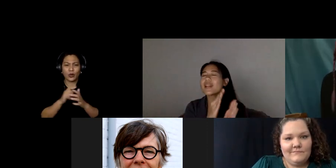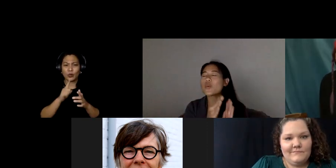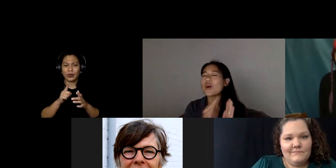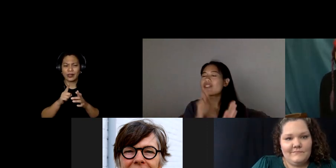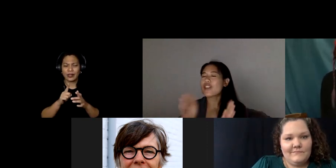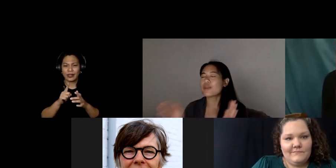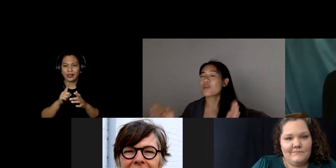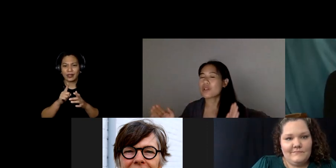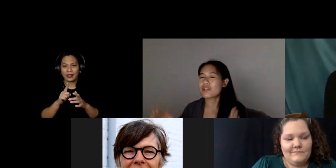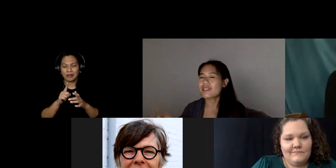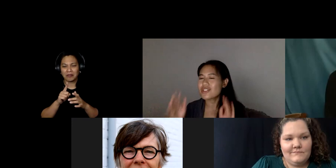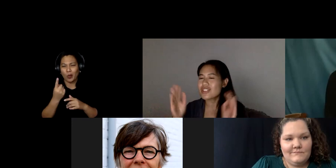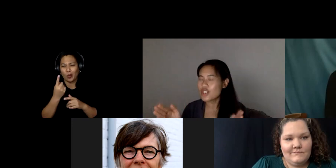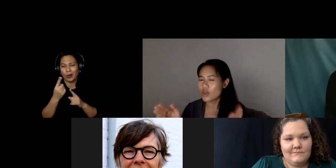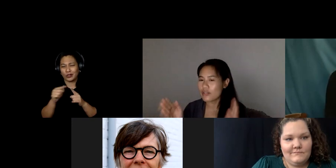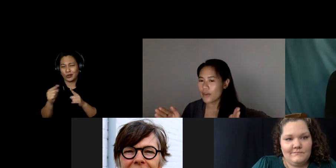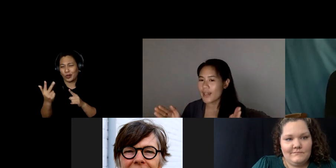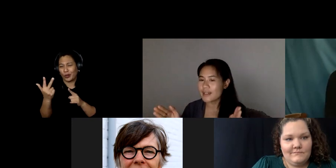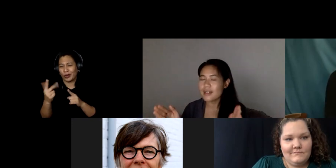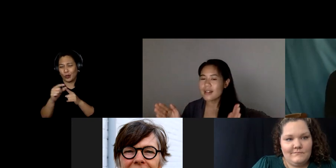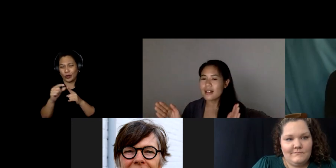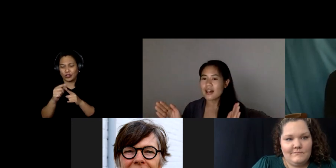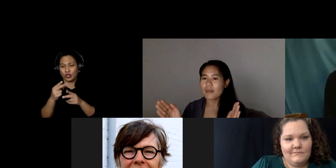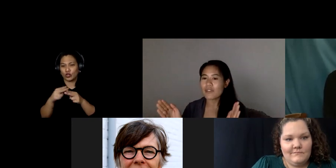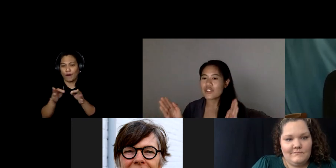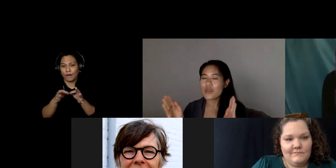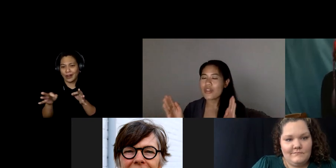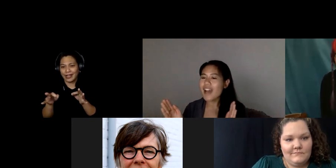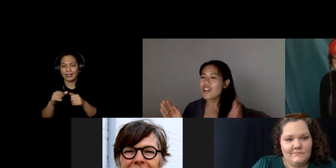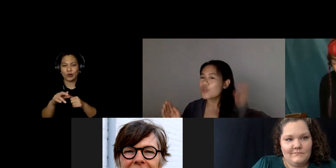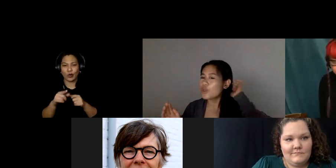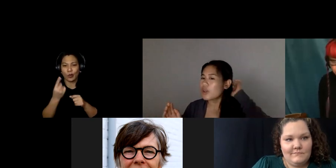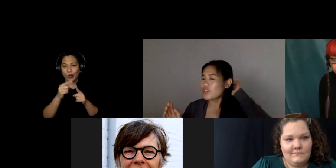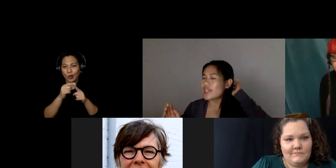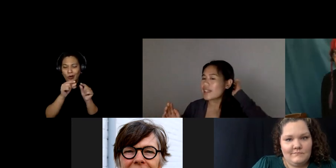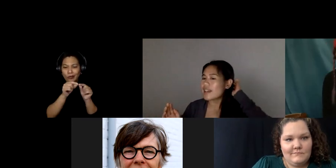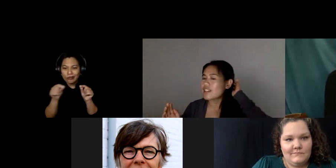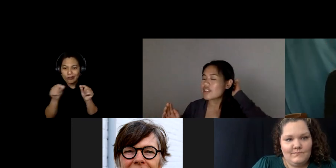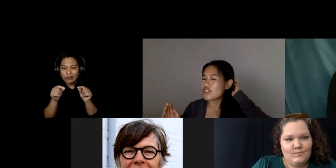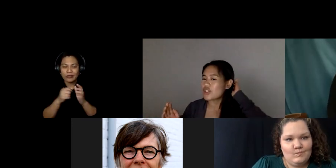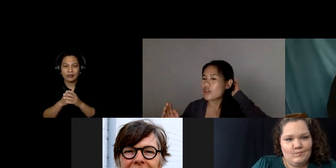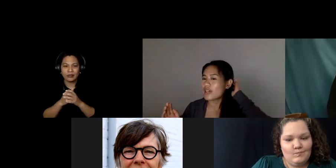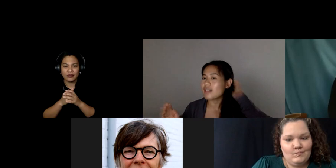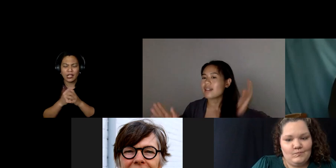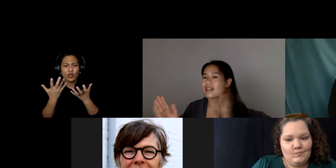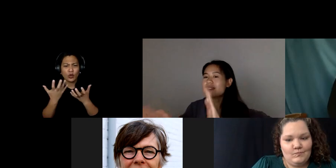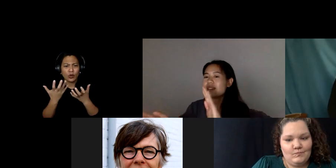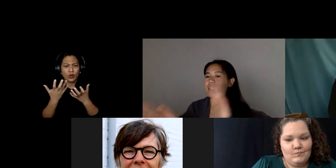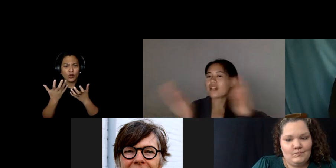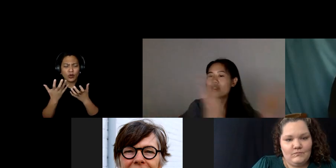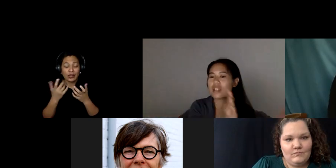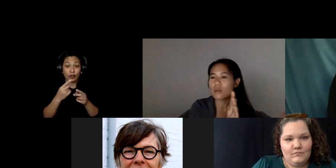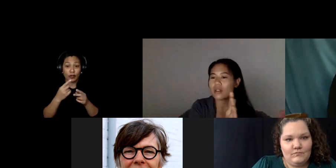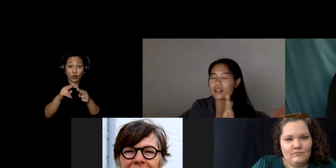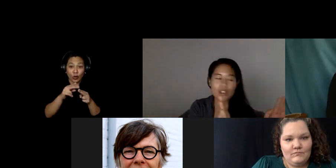only like 1 to 3 words. It's just like a short phrase. So that you would want to try to get that into your URL. And I'd say